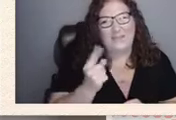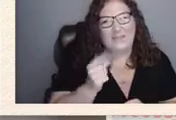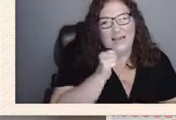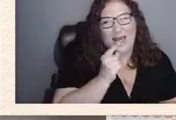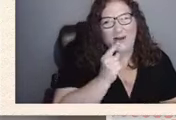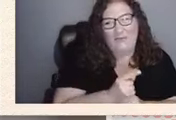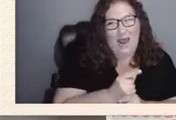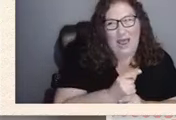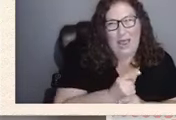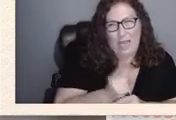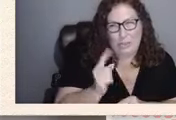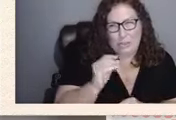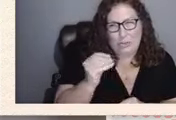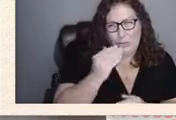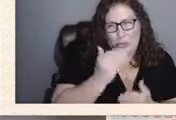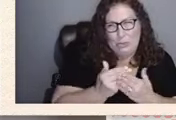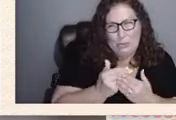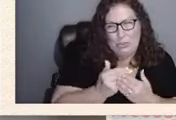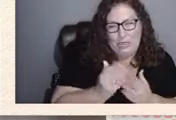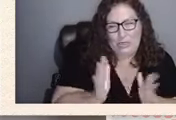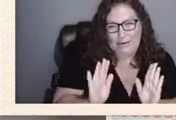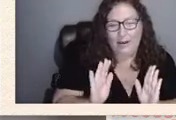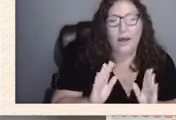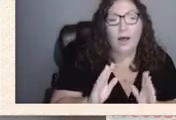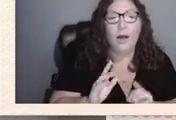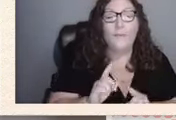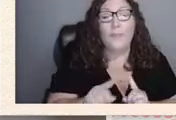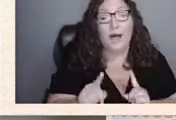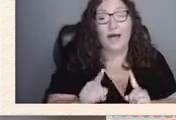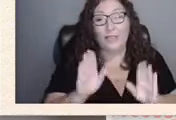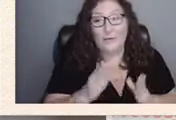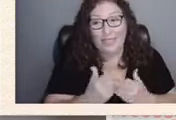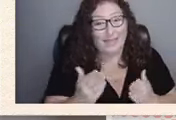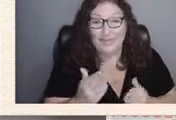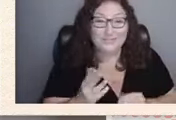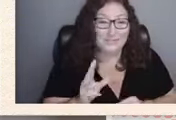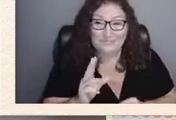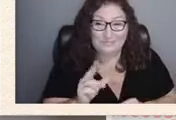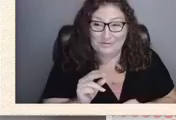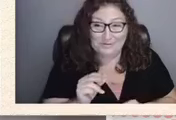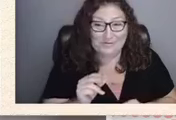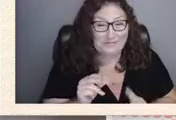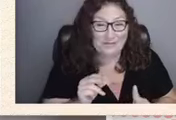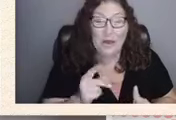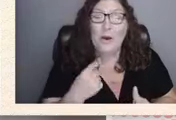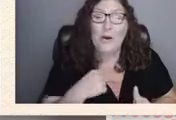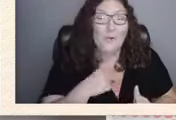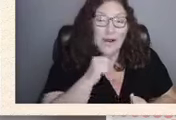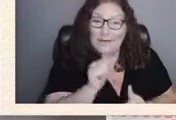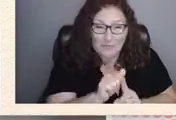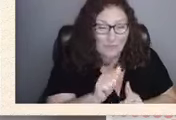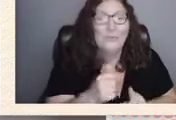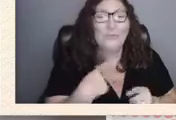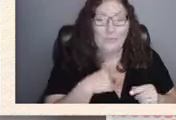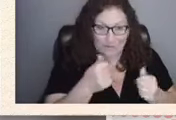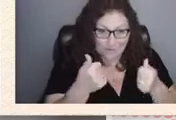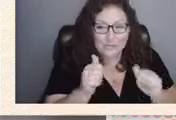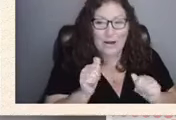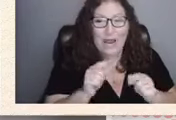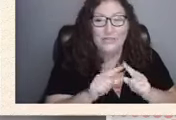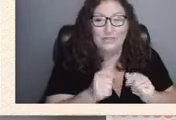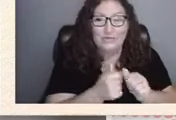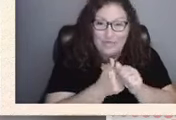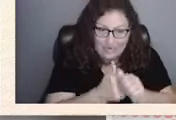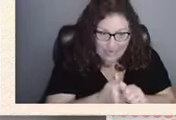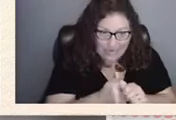very expensive thing to set up. And the great thing is no. We try to here as Florida's ABLE